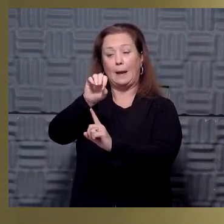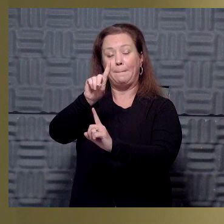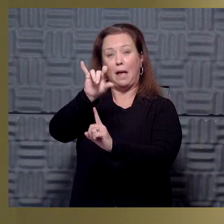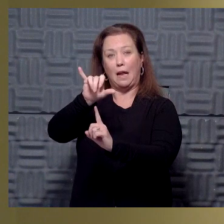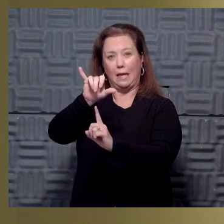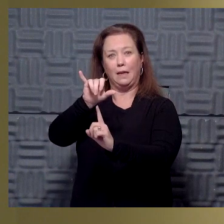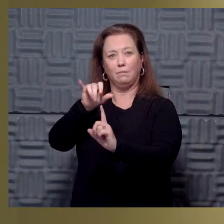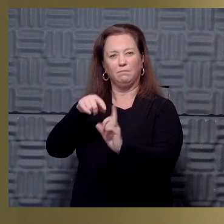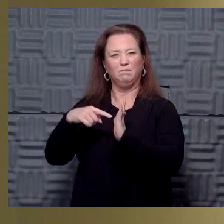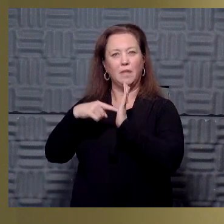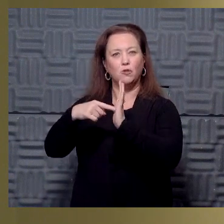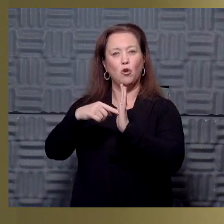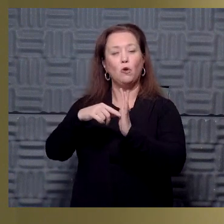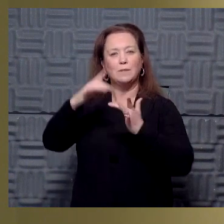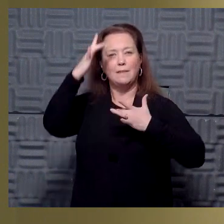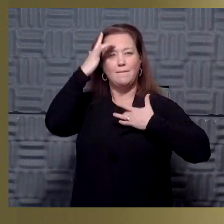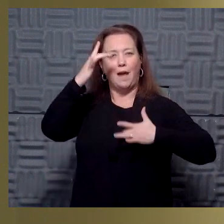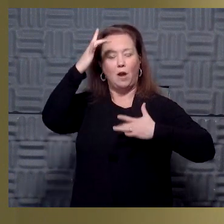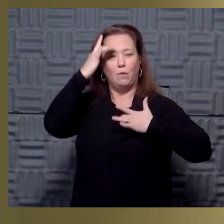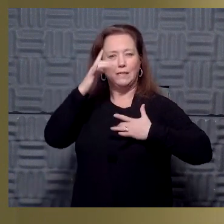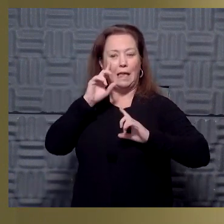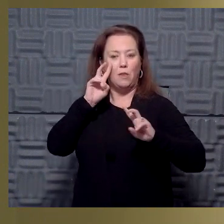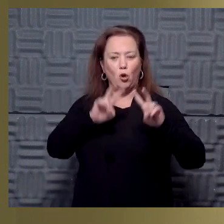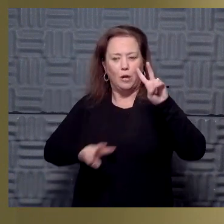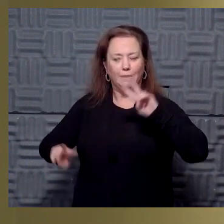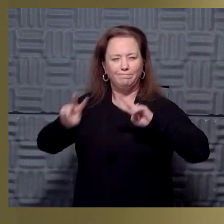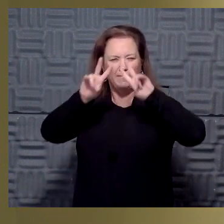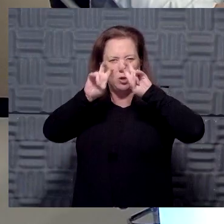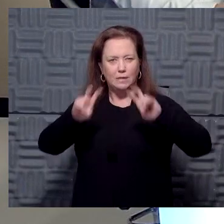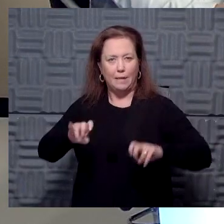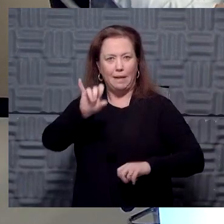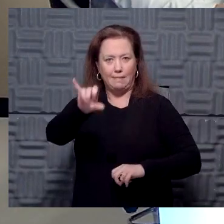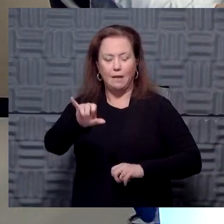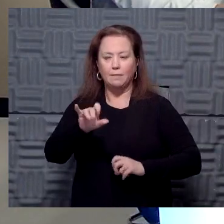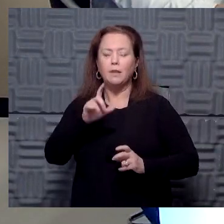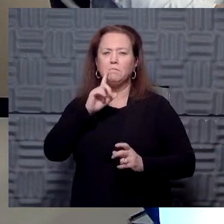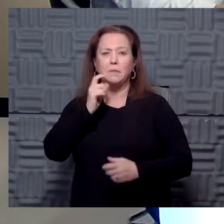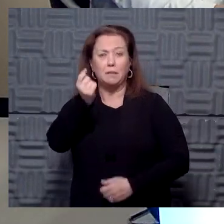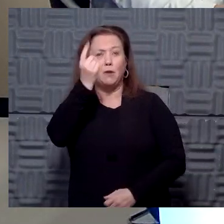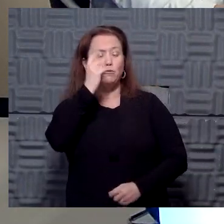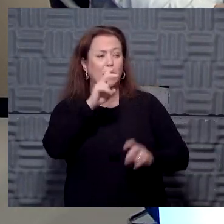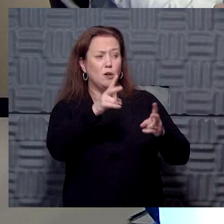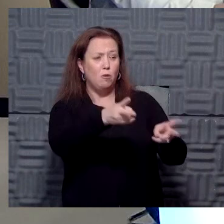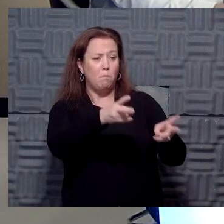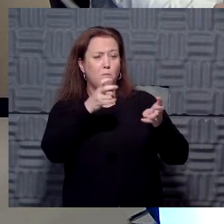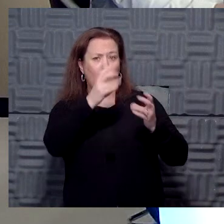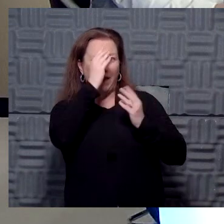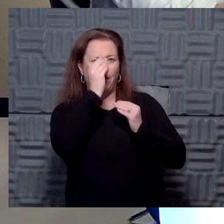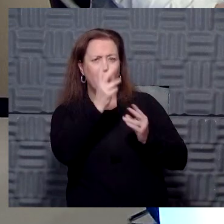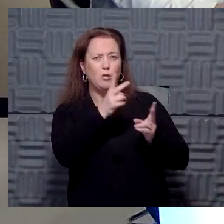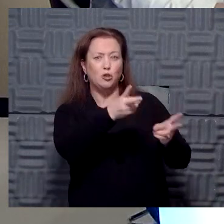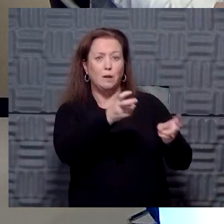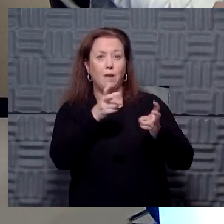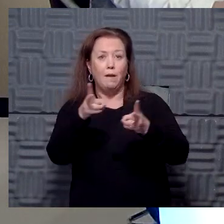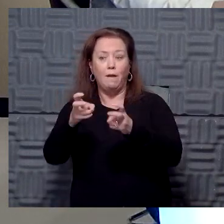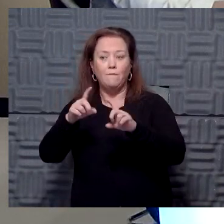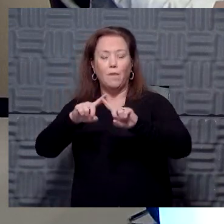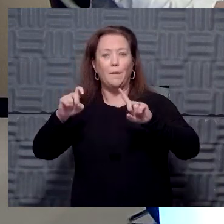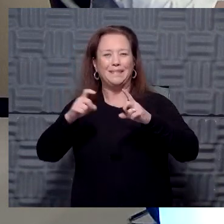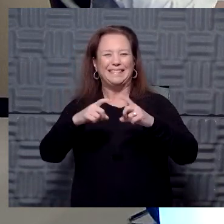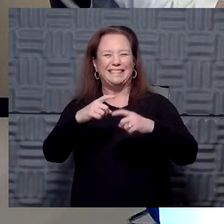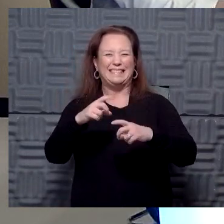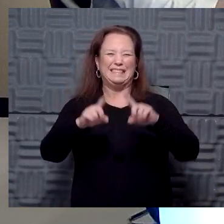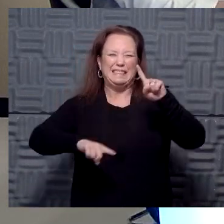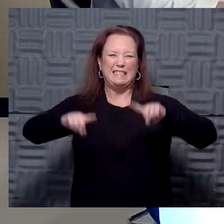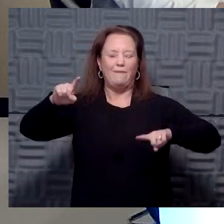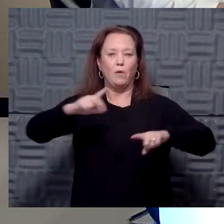at those types of things as well. And you pull it from different patients and then try and give it, because the monoclonal antibodies tend to be similar